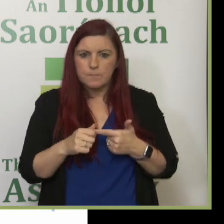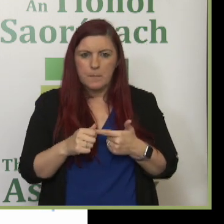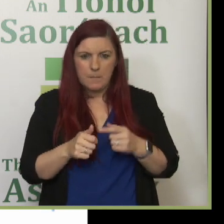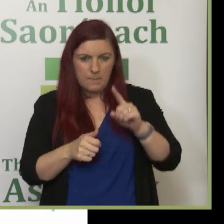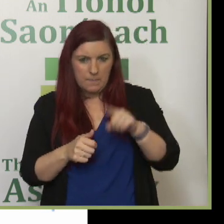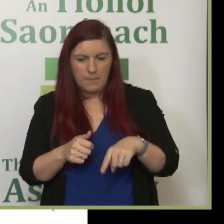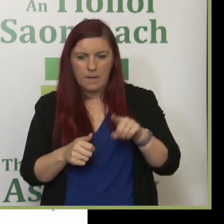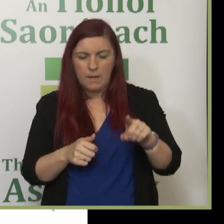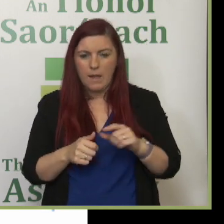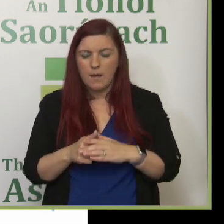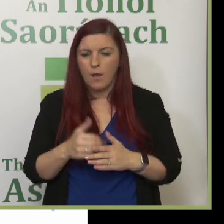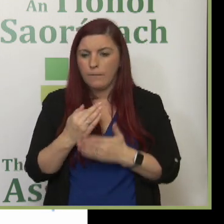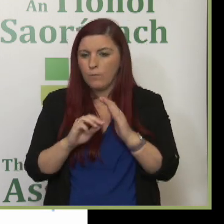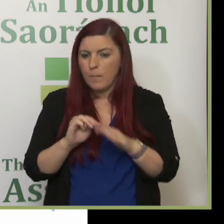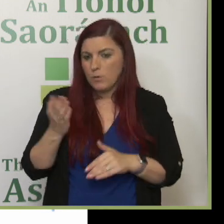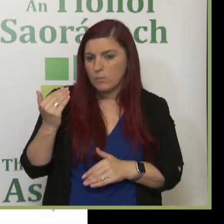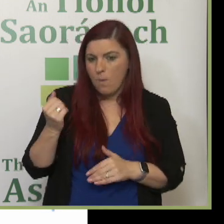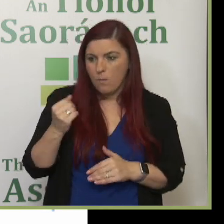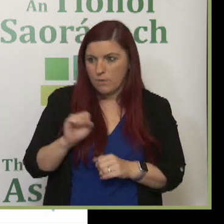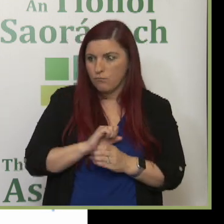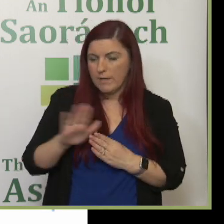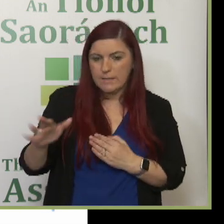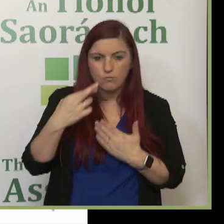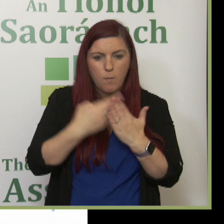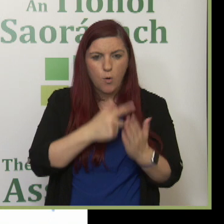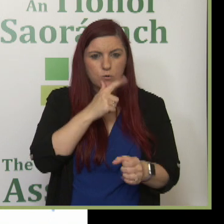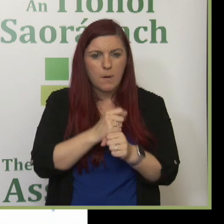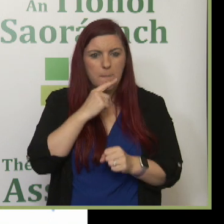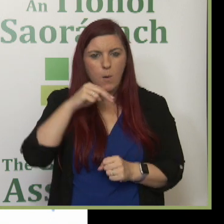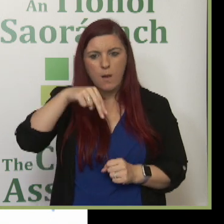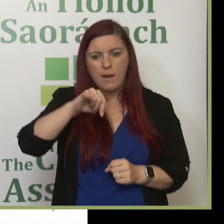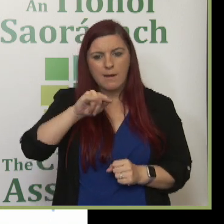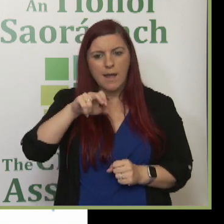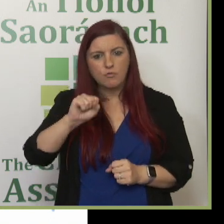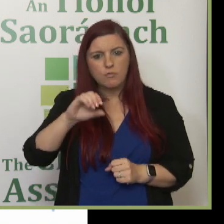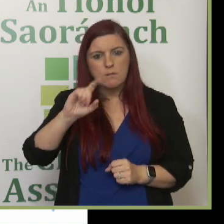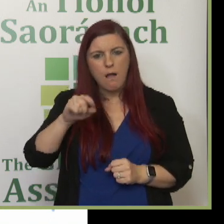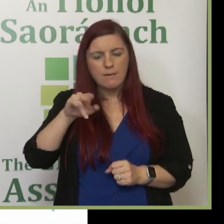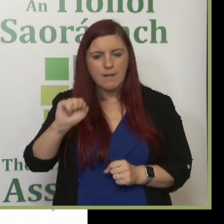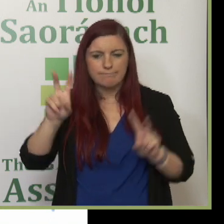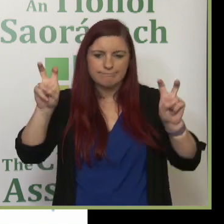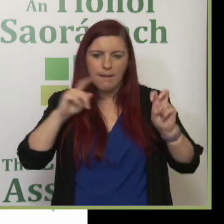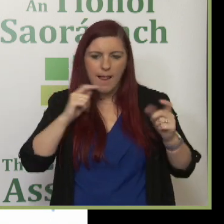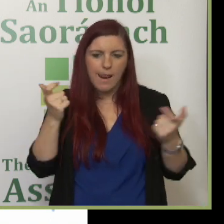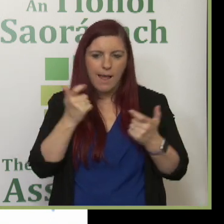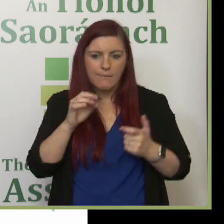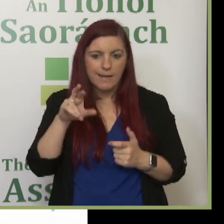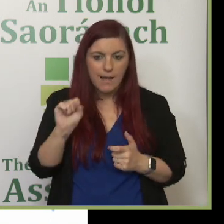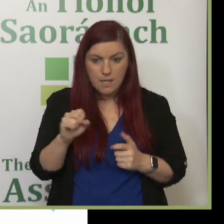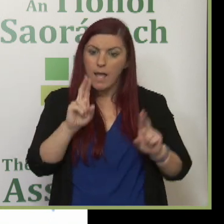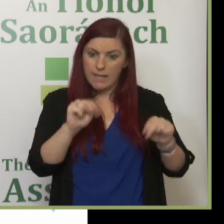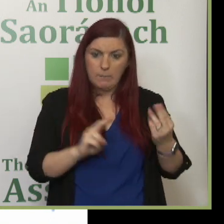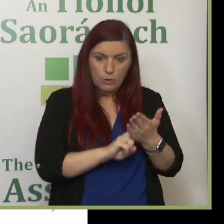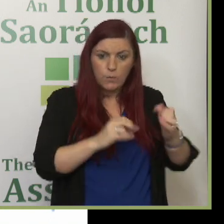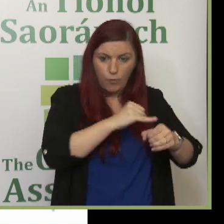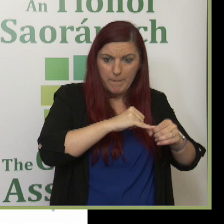About a couple of months ago, we released a report on nitrous oxide, laughing gas. It has many industrial and legitimate uses, but it's also being used now for young